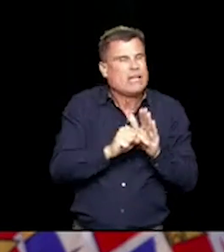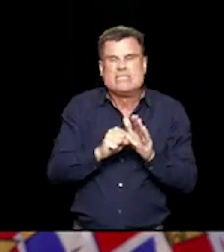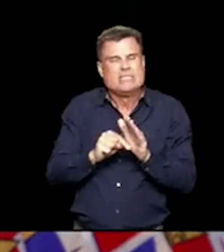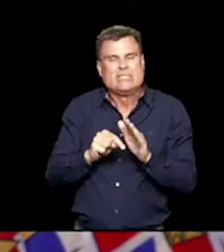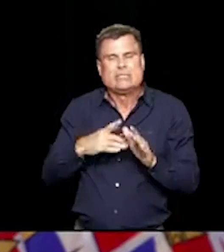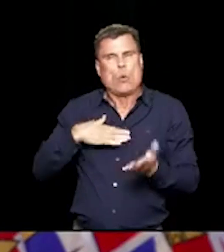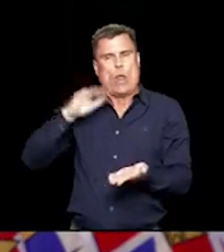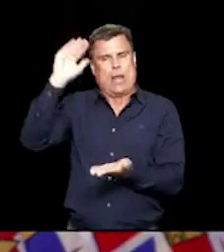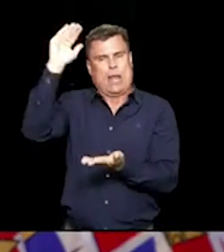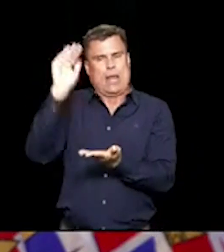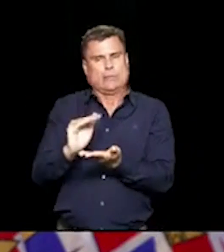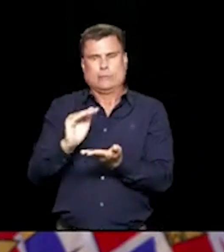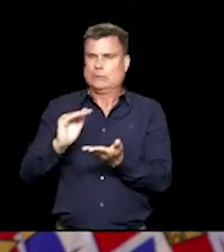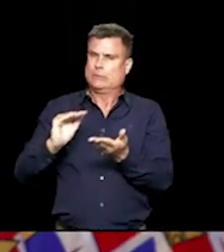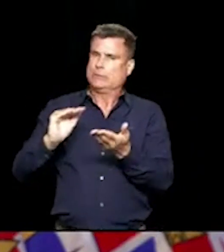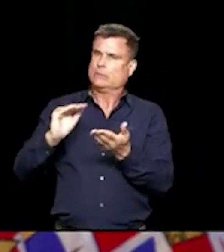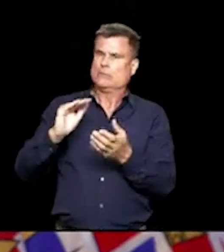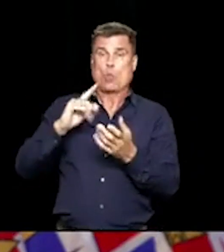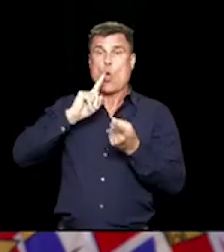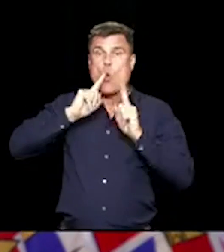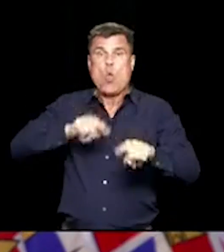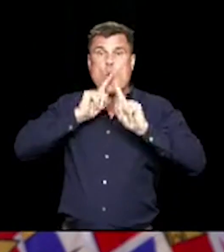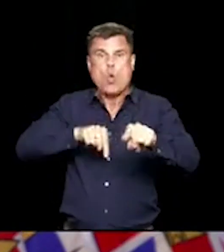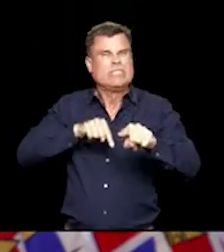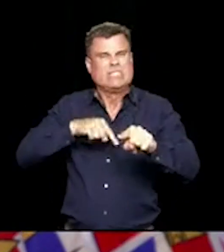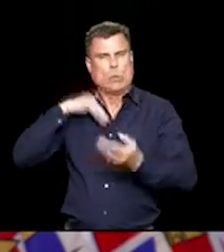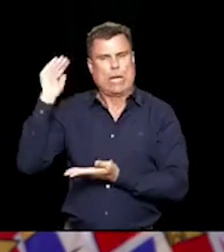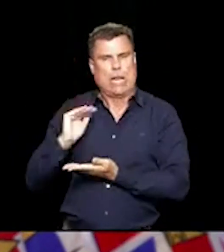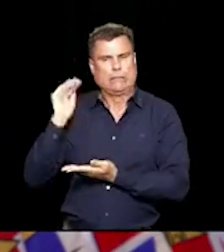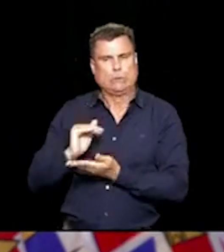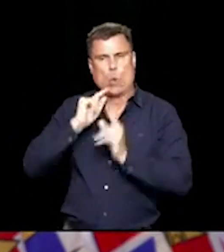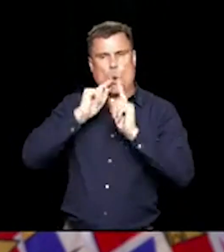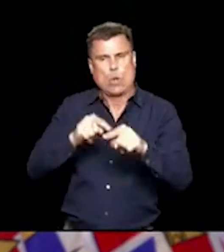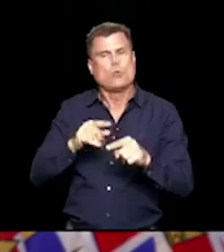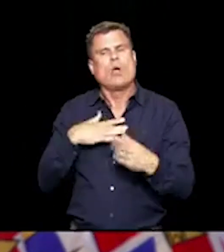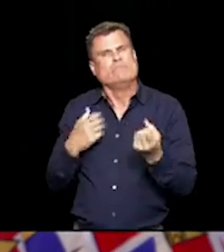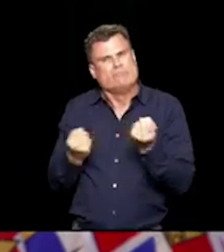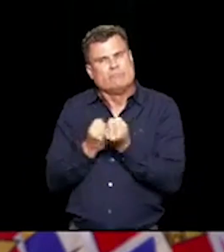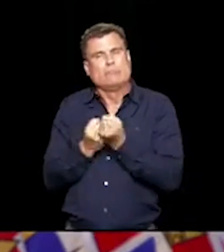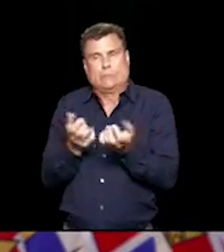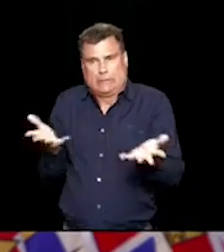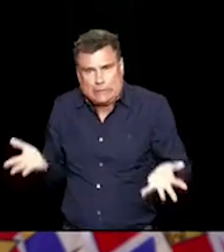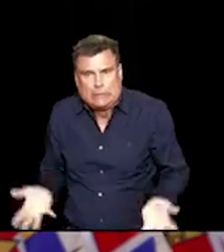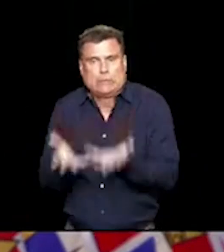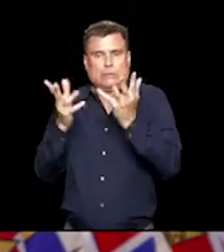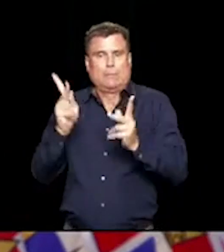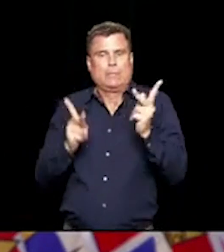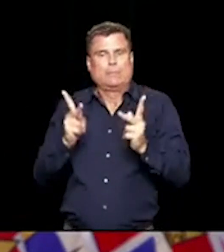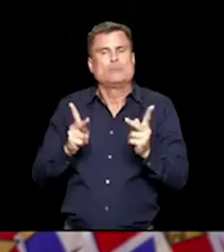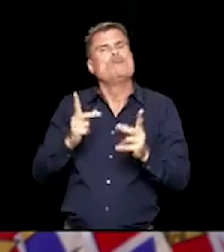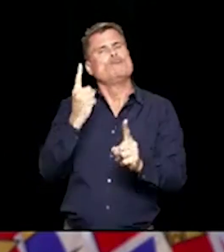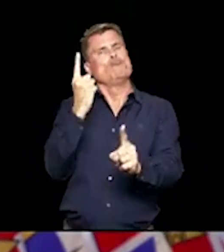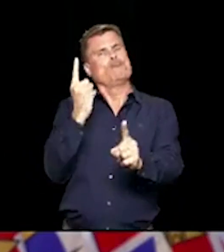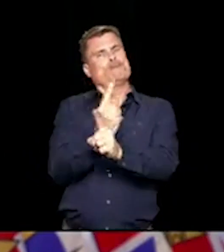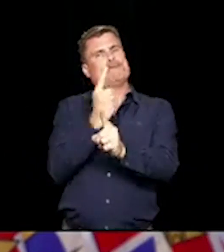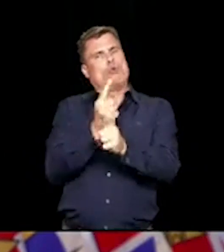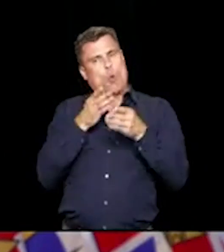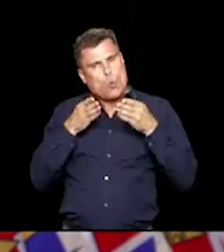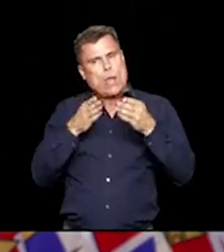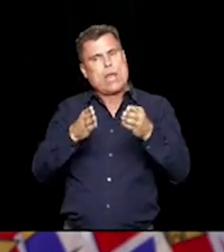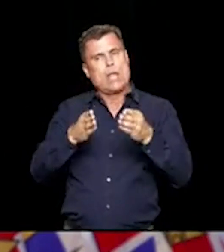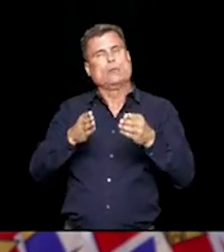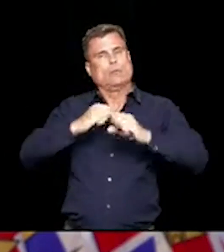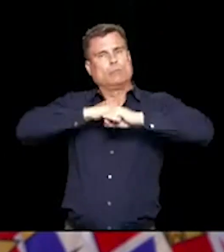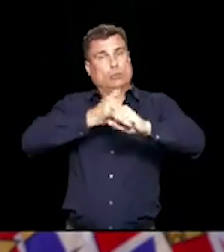the least amount we can by order and make sure that we can support people to do the right things that they need to do for their